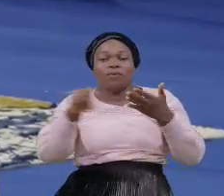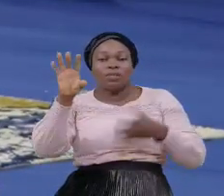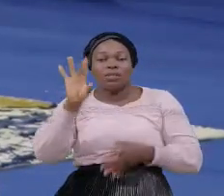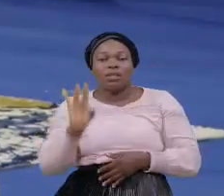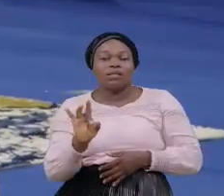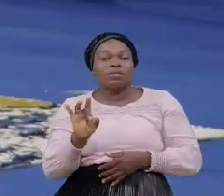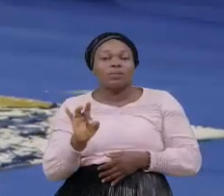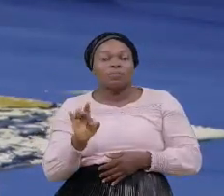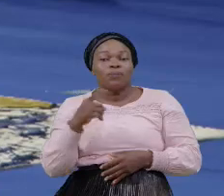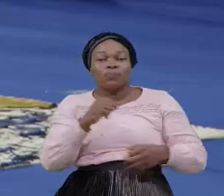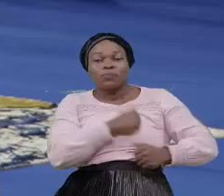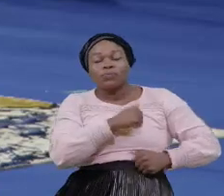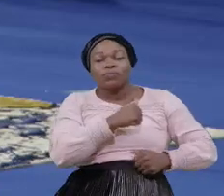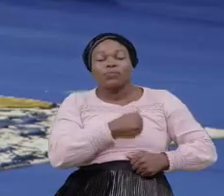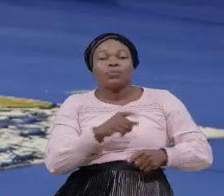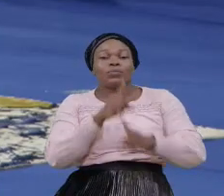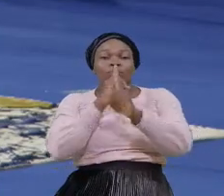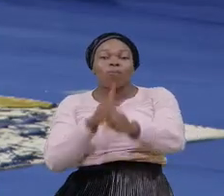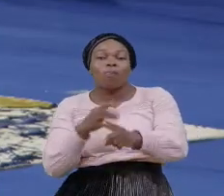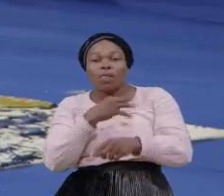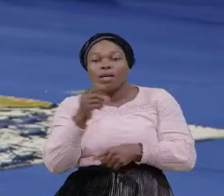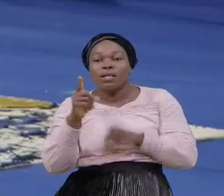centurion answered and said, Lord,